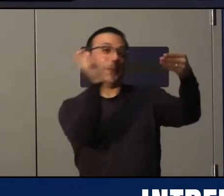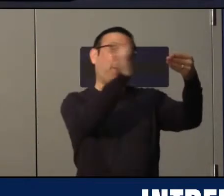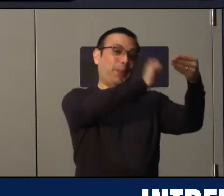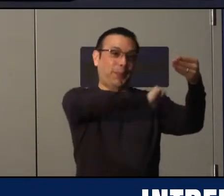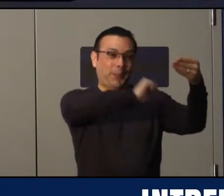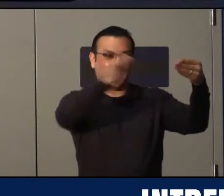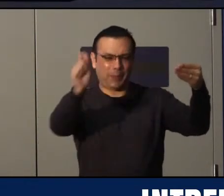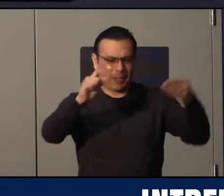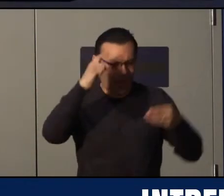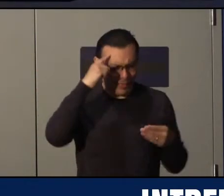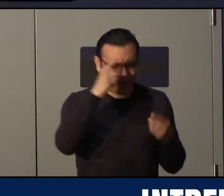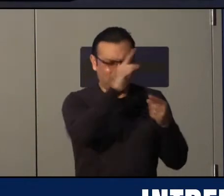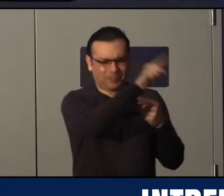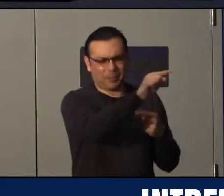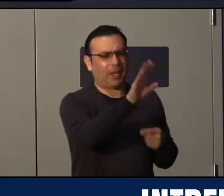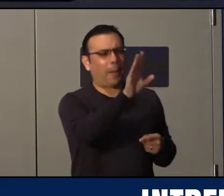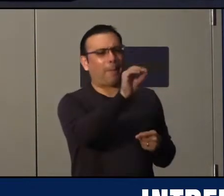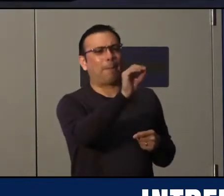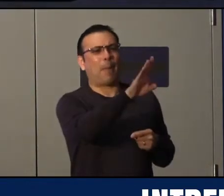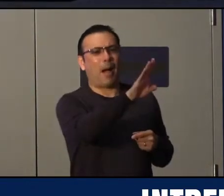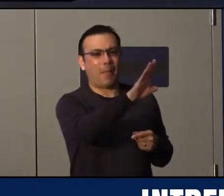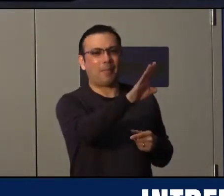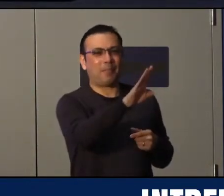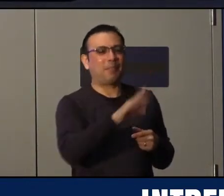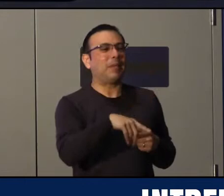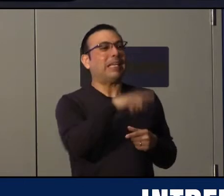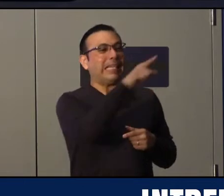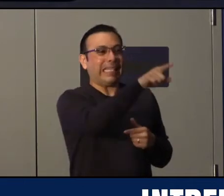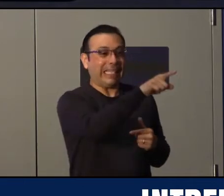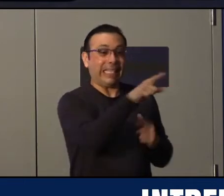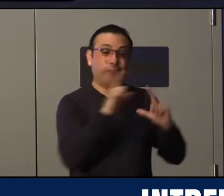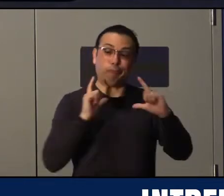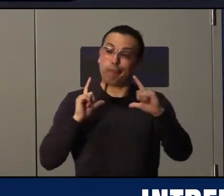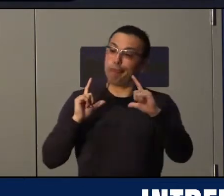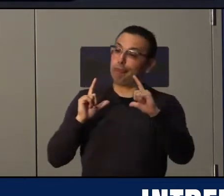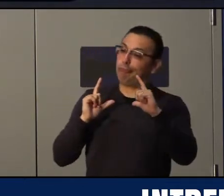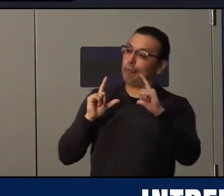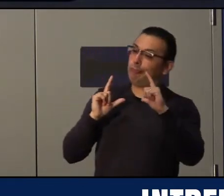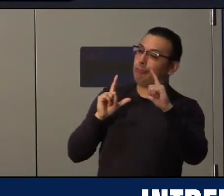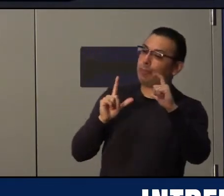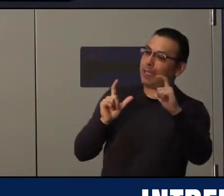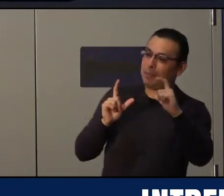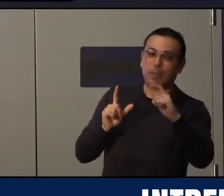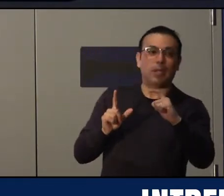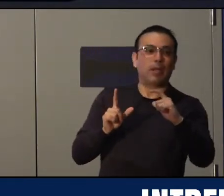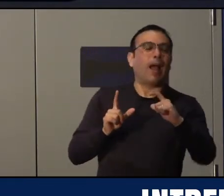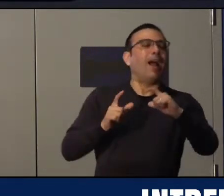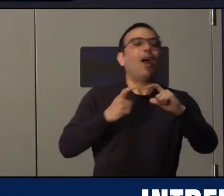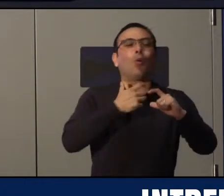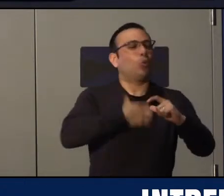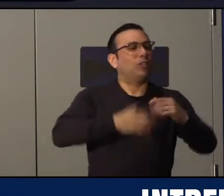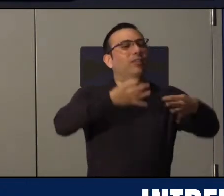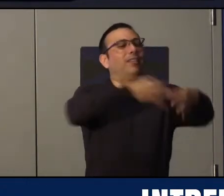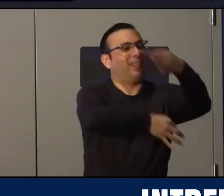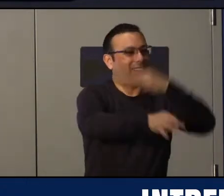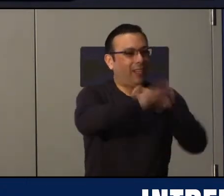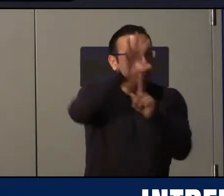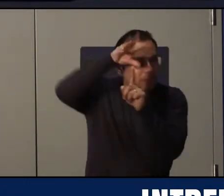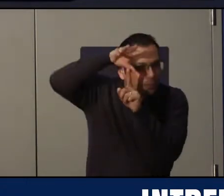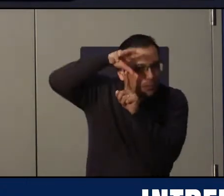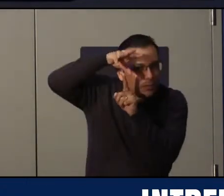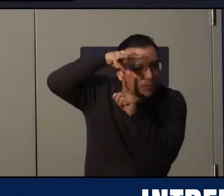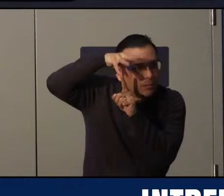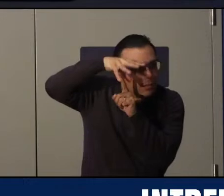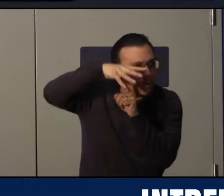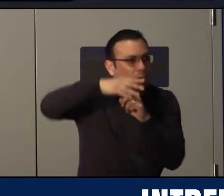my crewmate Bob Thirsk for, just floating by and taking a picture. I wish I would have videotaped the whole thing, because I